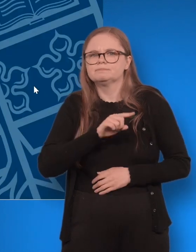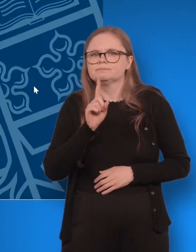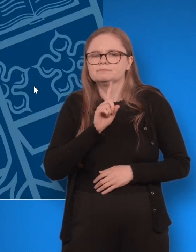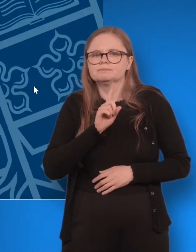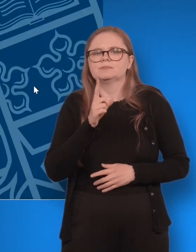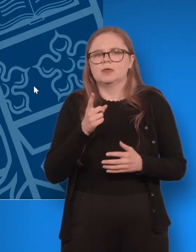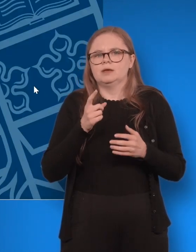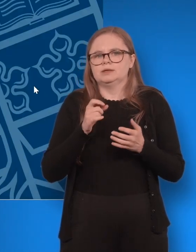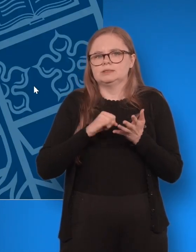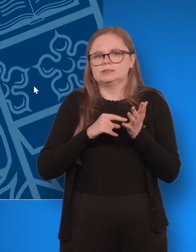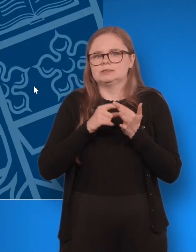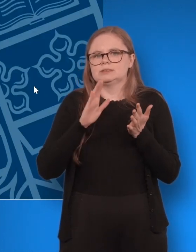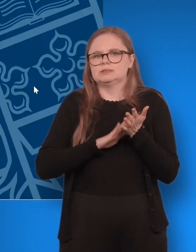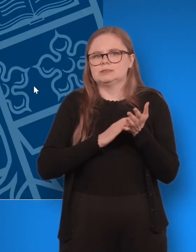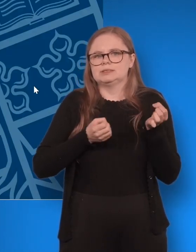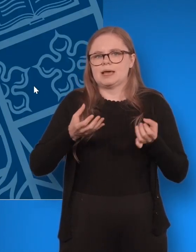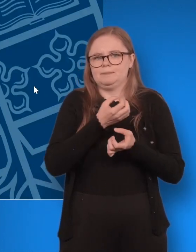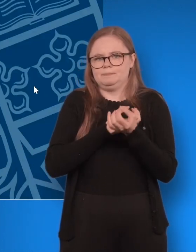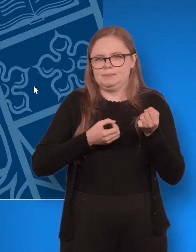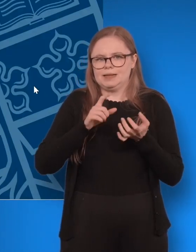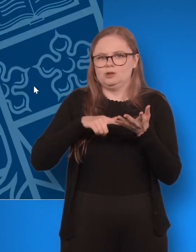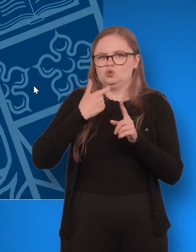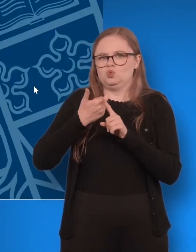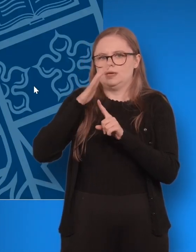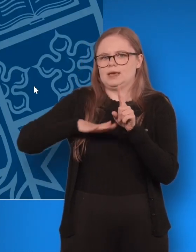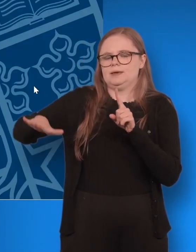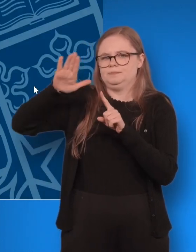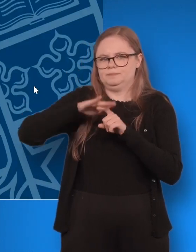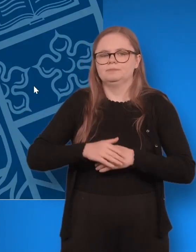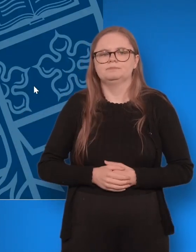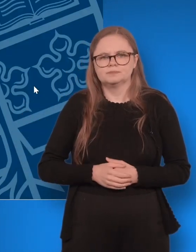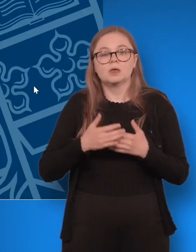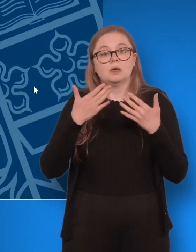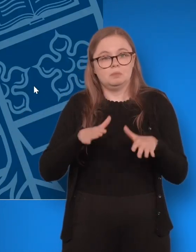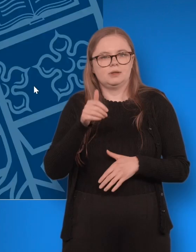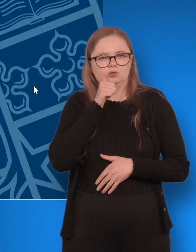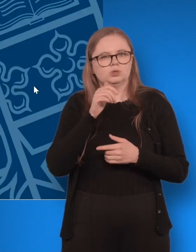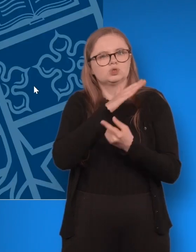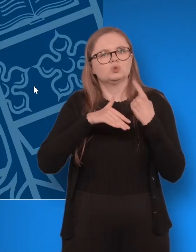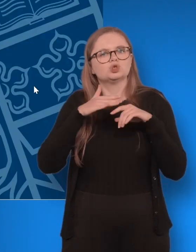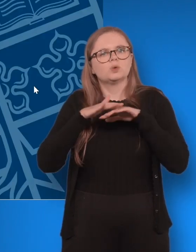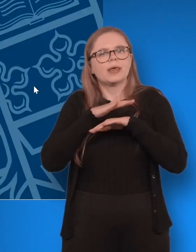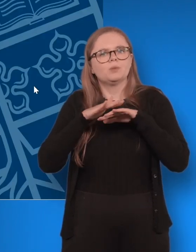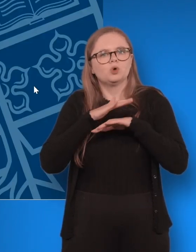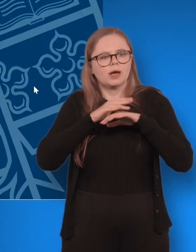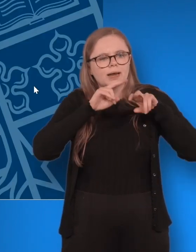setting of the STEM in the UK. The study makes use of social network analysis techniques,